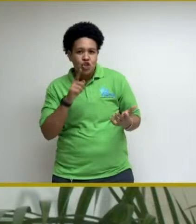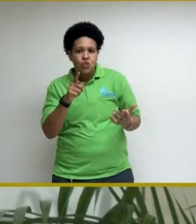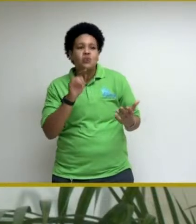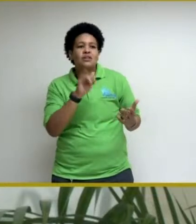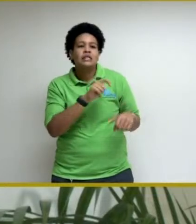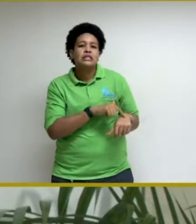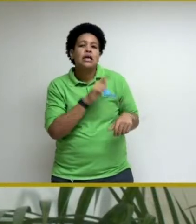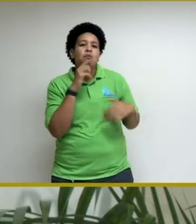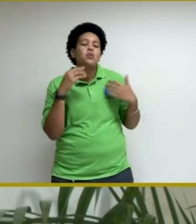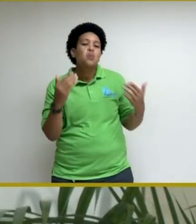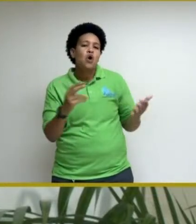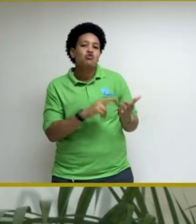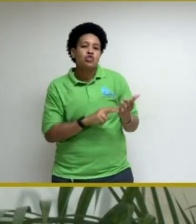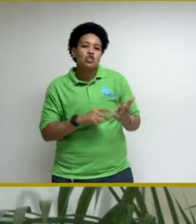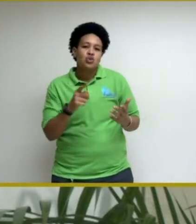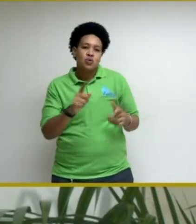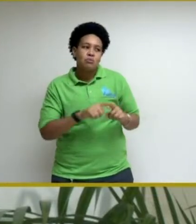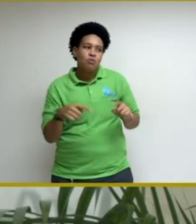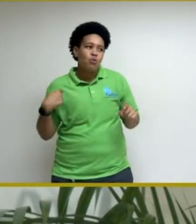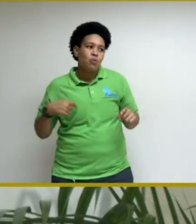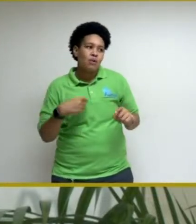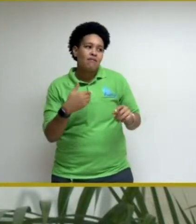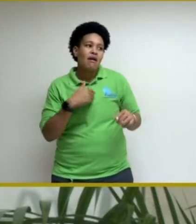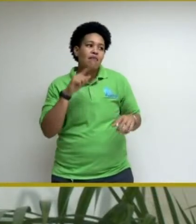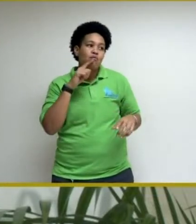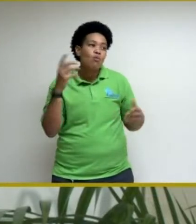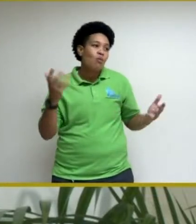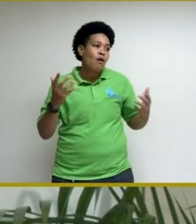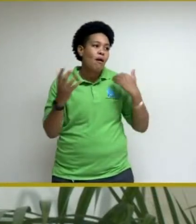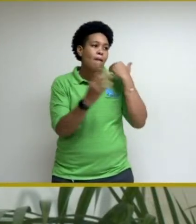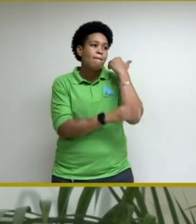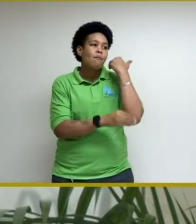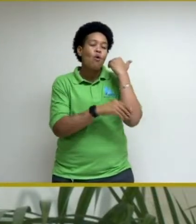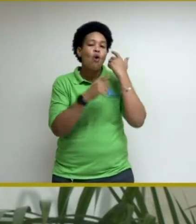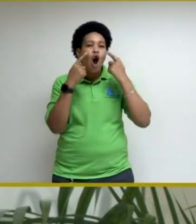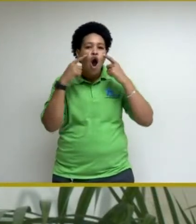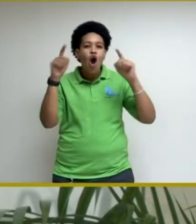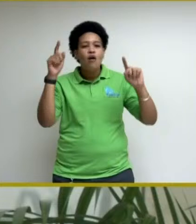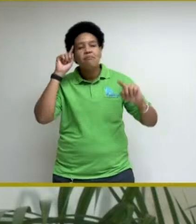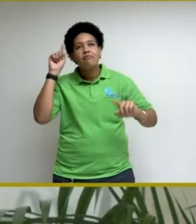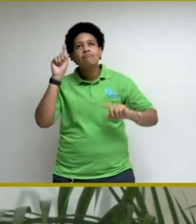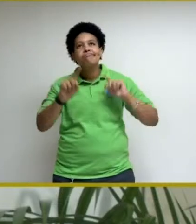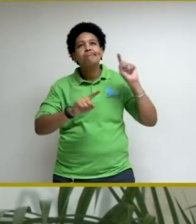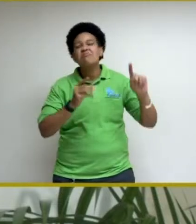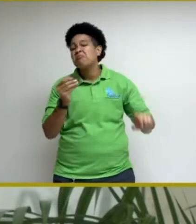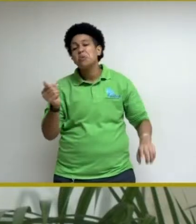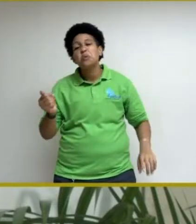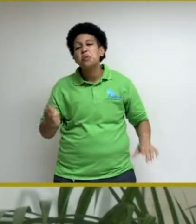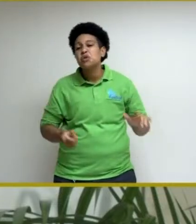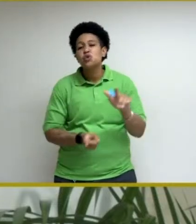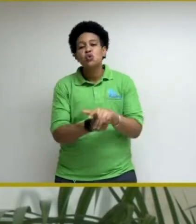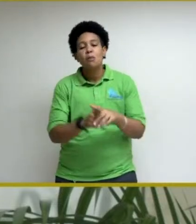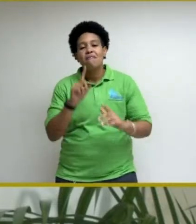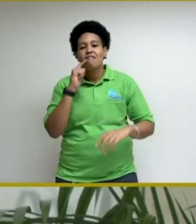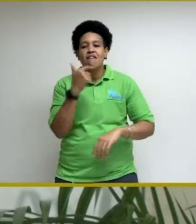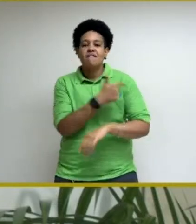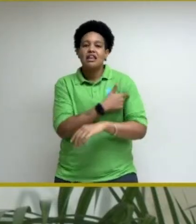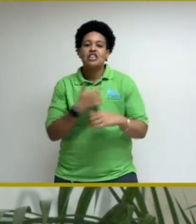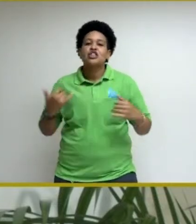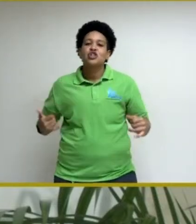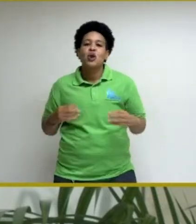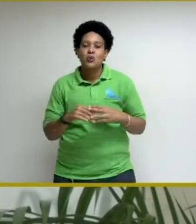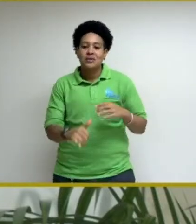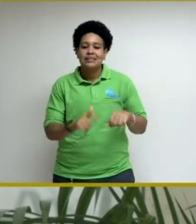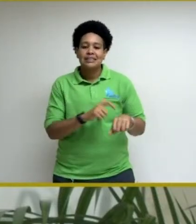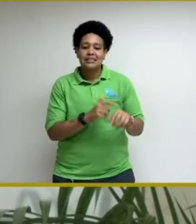that time. But we have been having poor outturn for the vaccine now in